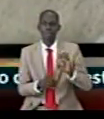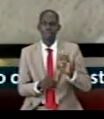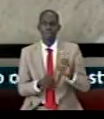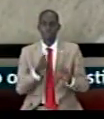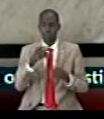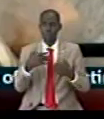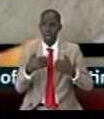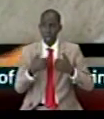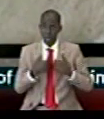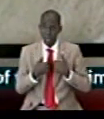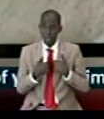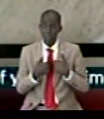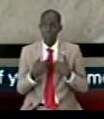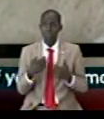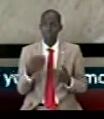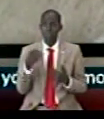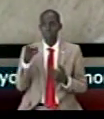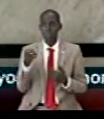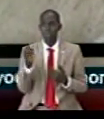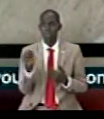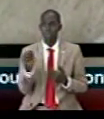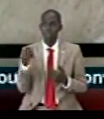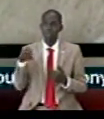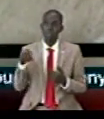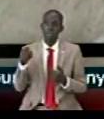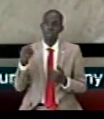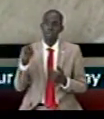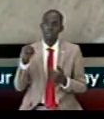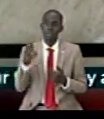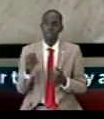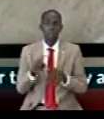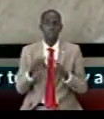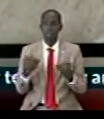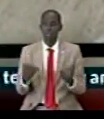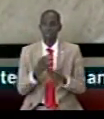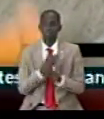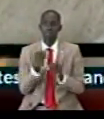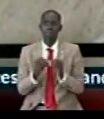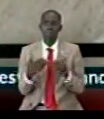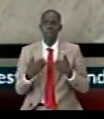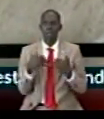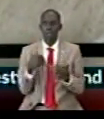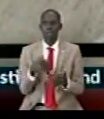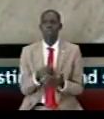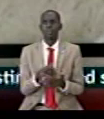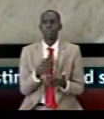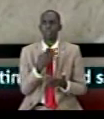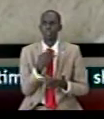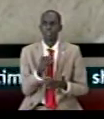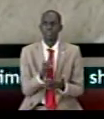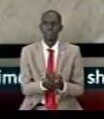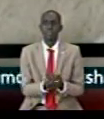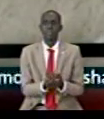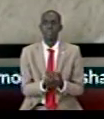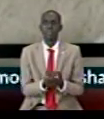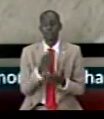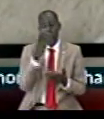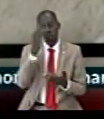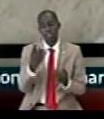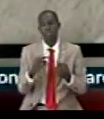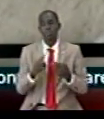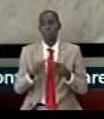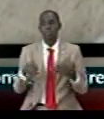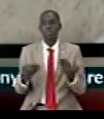yes, that you no longer have it. I was shocked. I want to, that's why I'm here, to testify. I want to thank God for